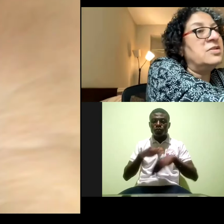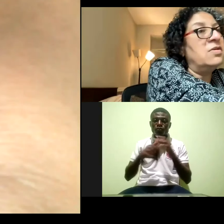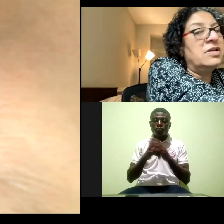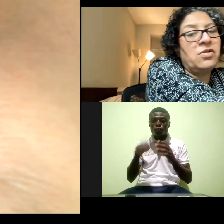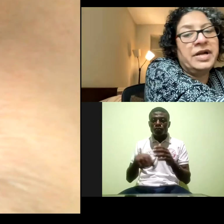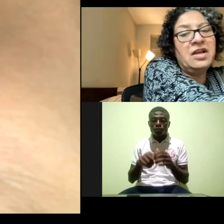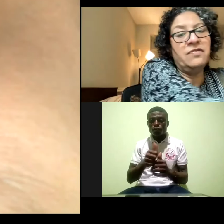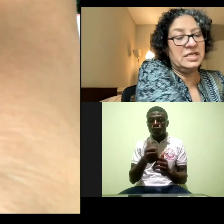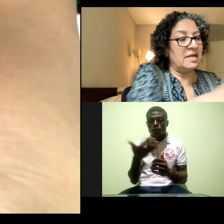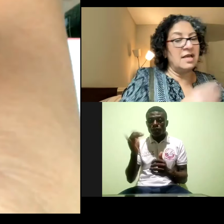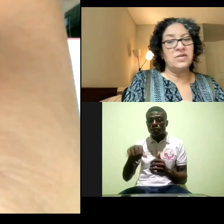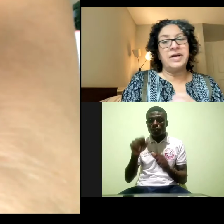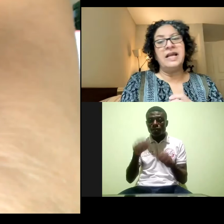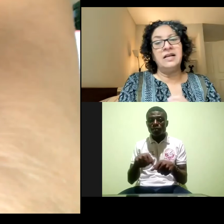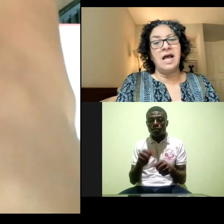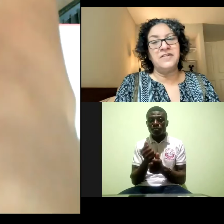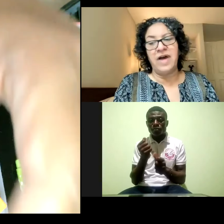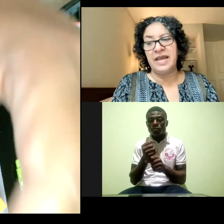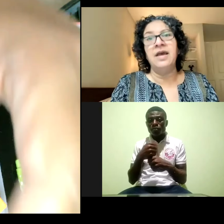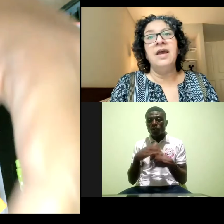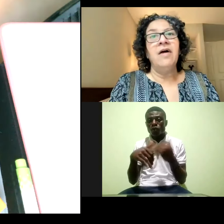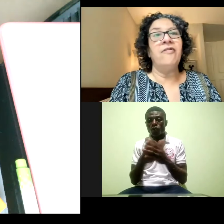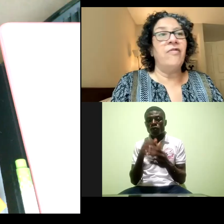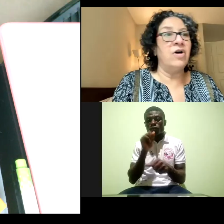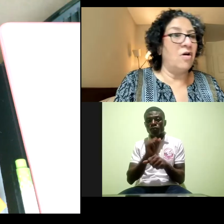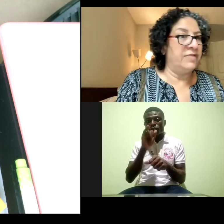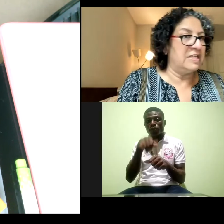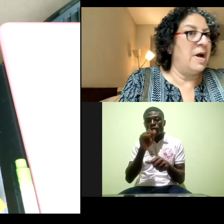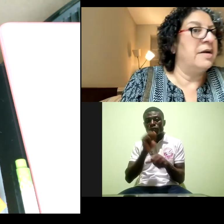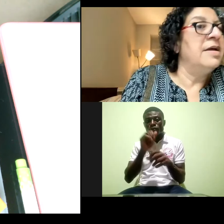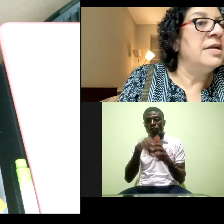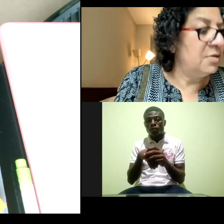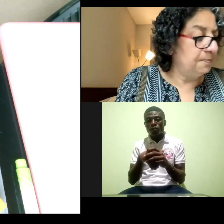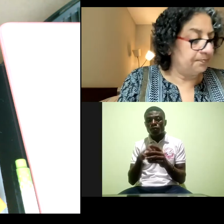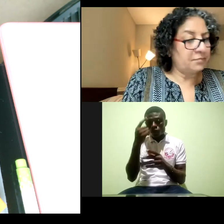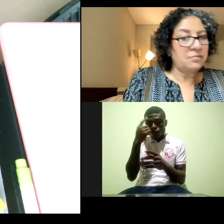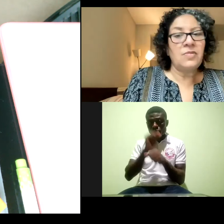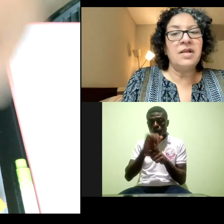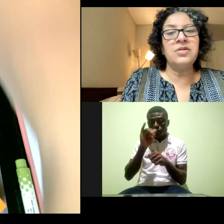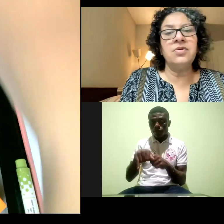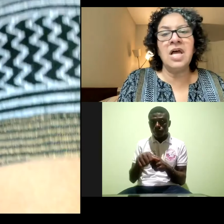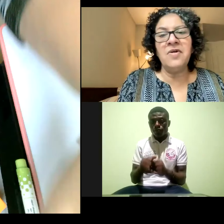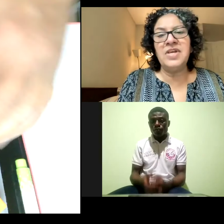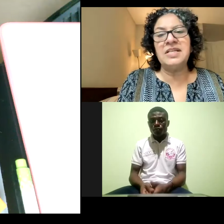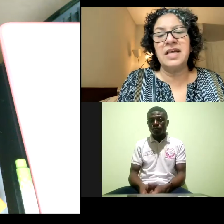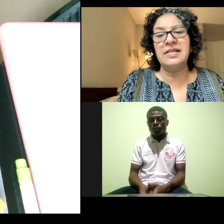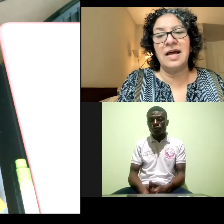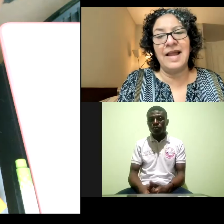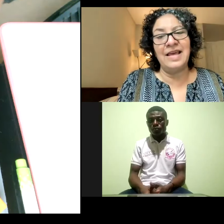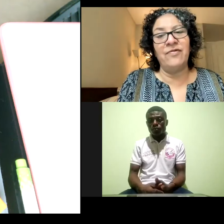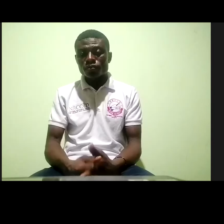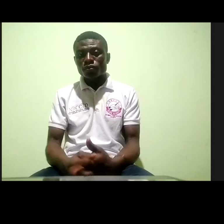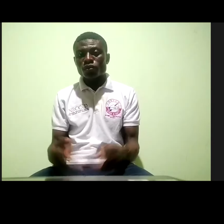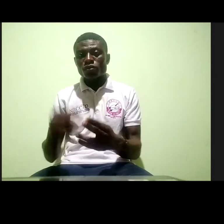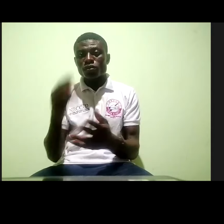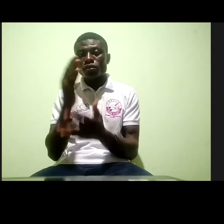other thing. So sorting of this sorting and classifying of work of this part. So some of these skills are